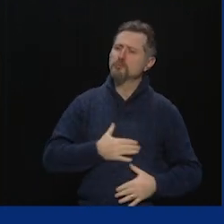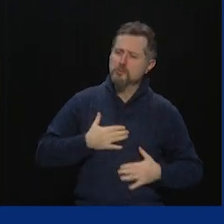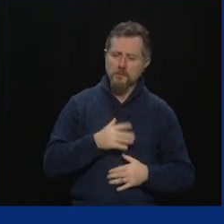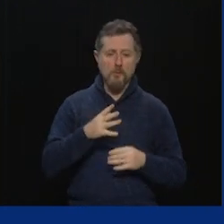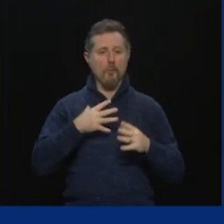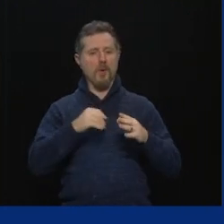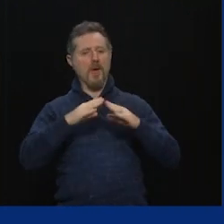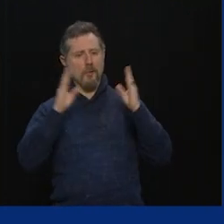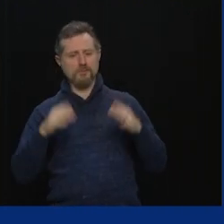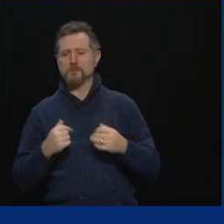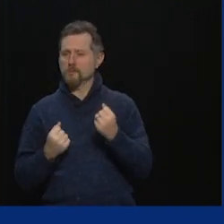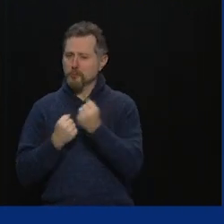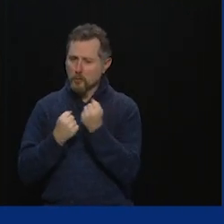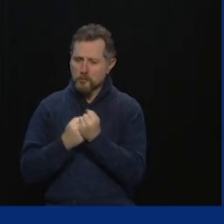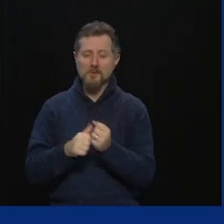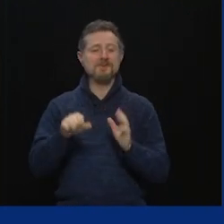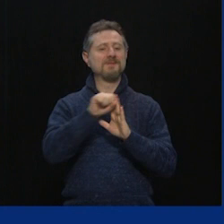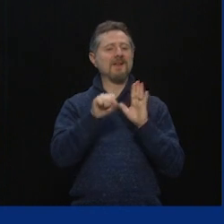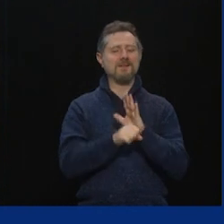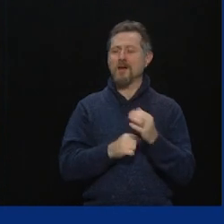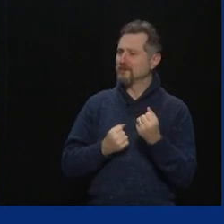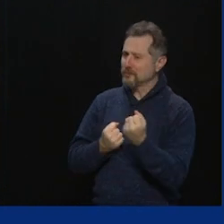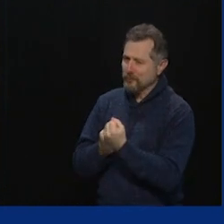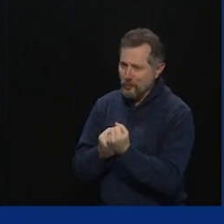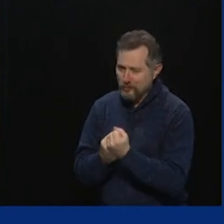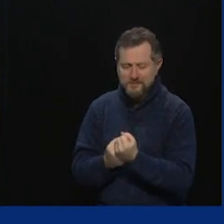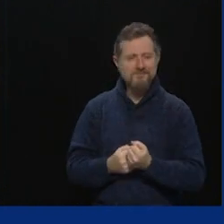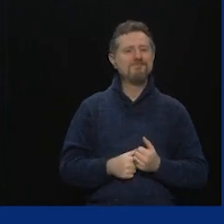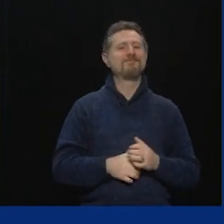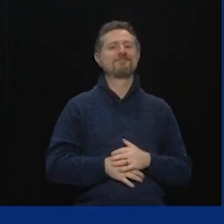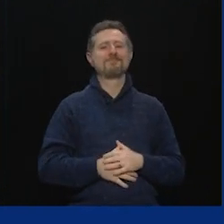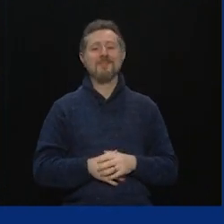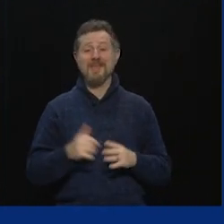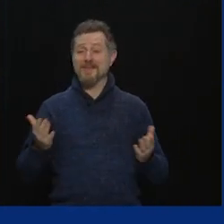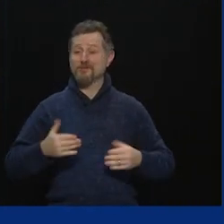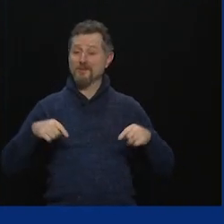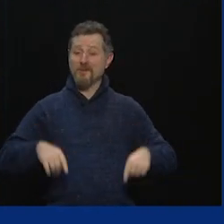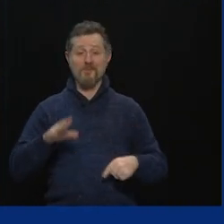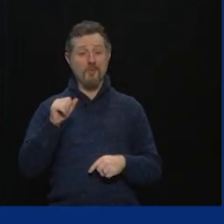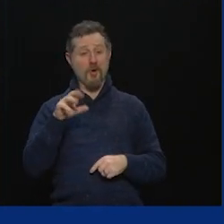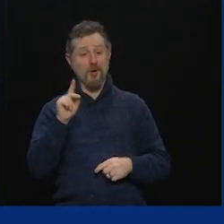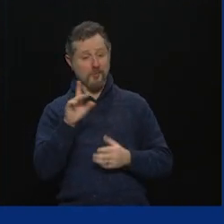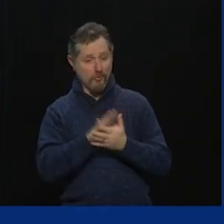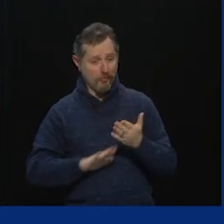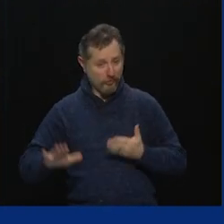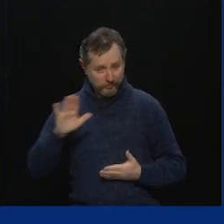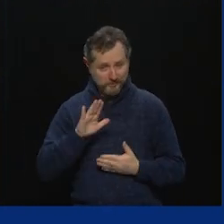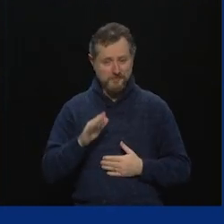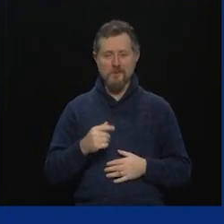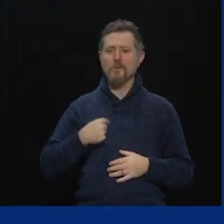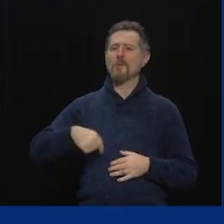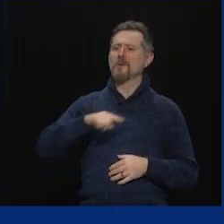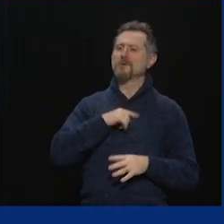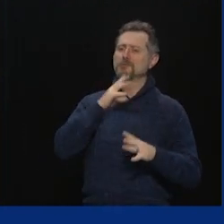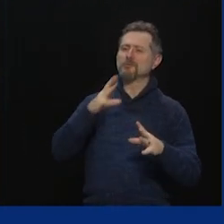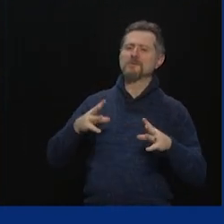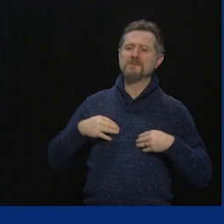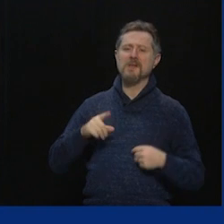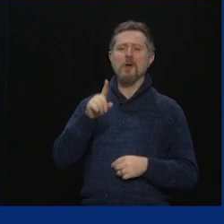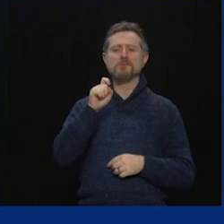and the state's support. So in our case, we have gotten